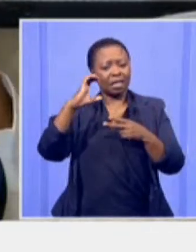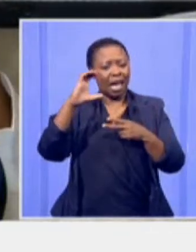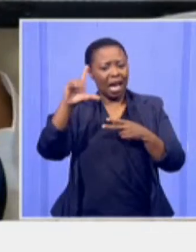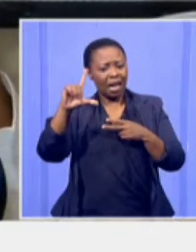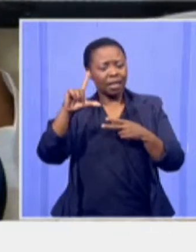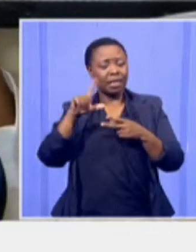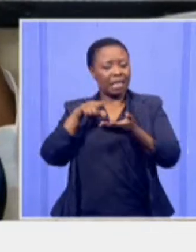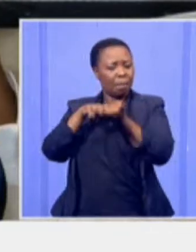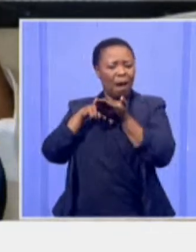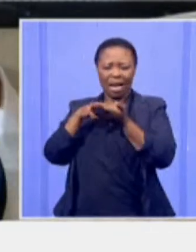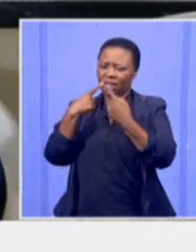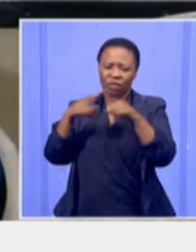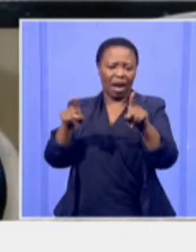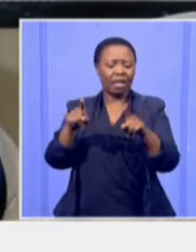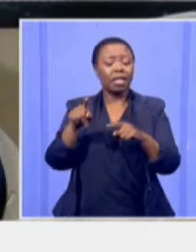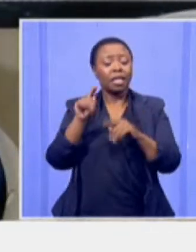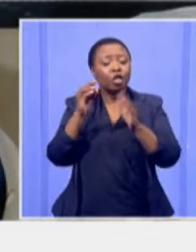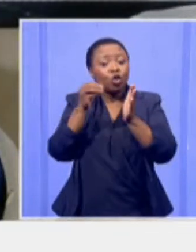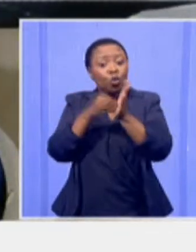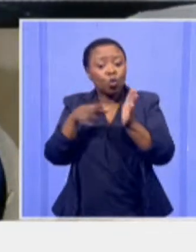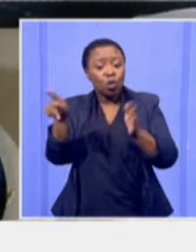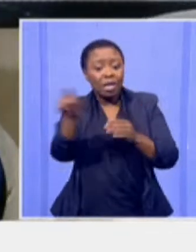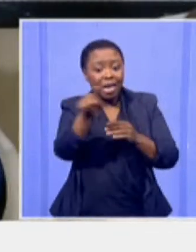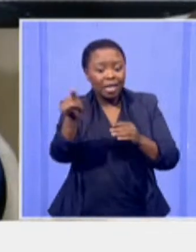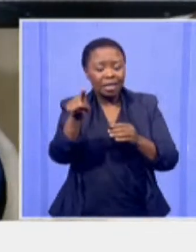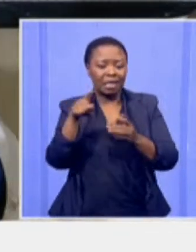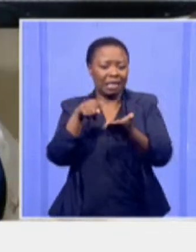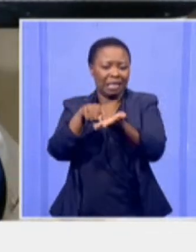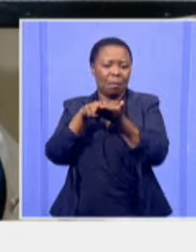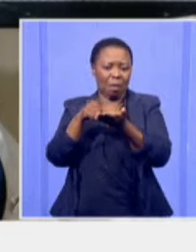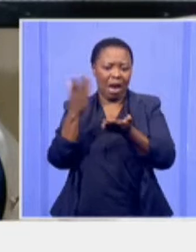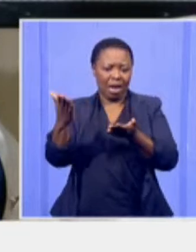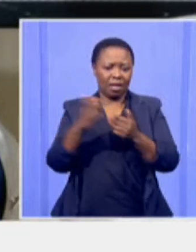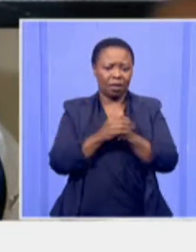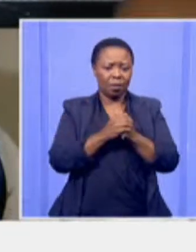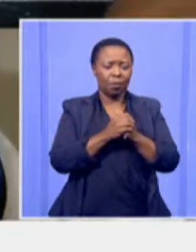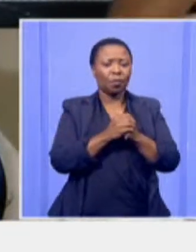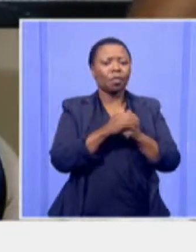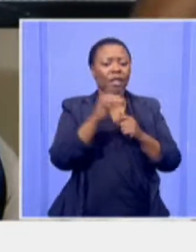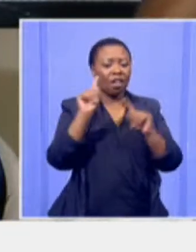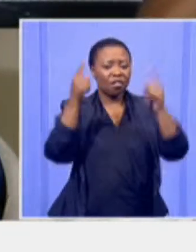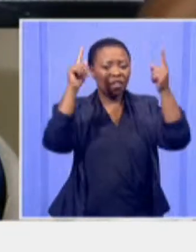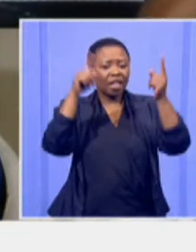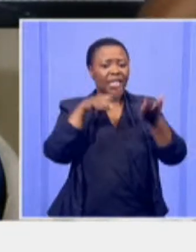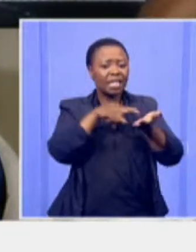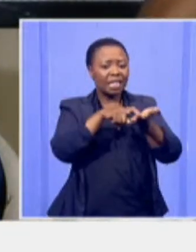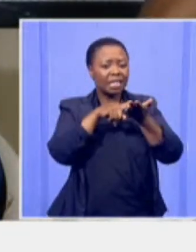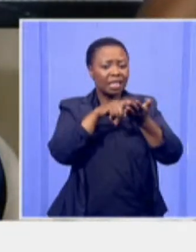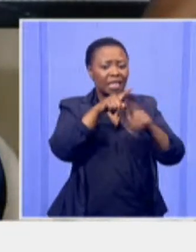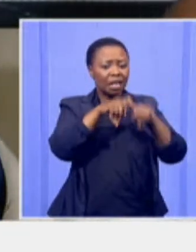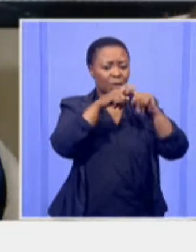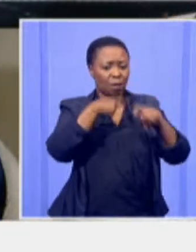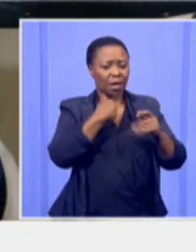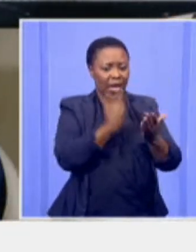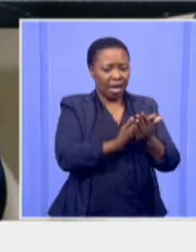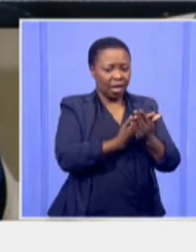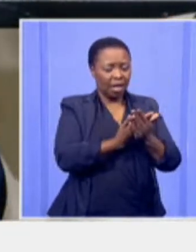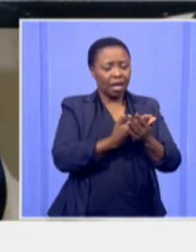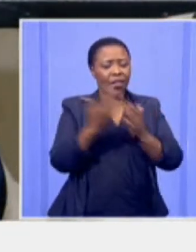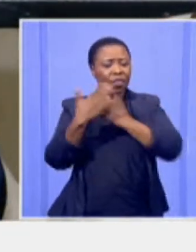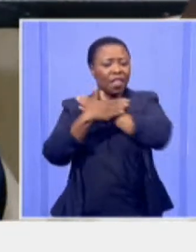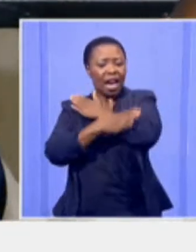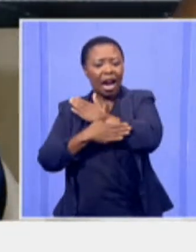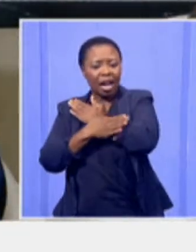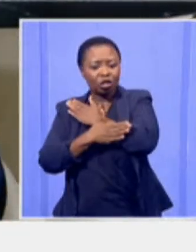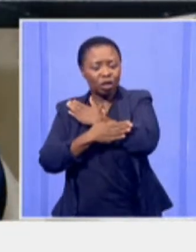demands. Wits University may suspend me, the country, the government may